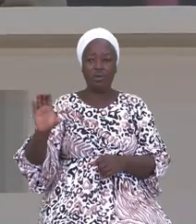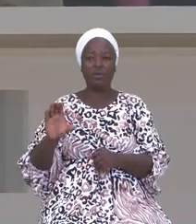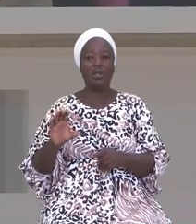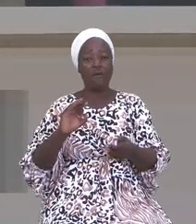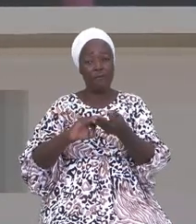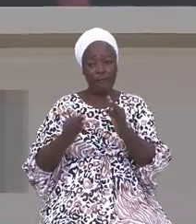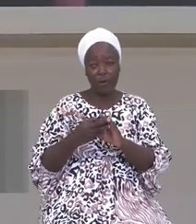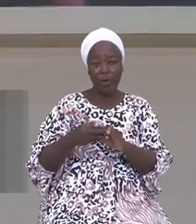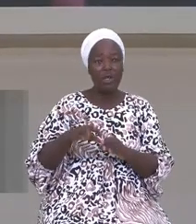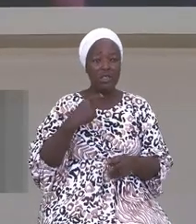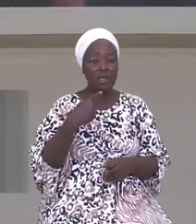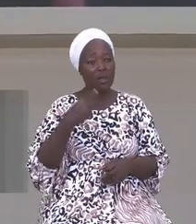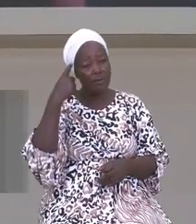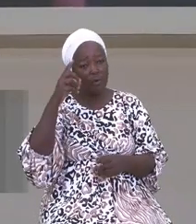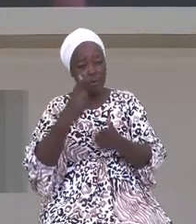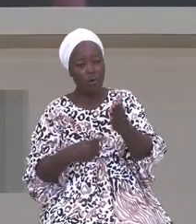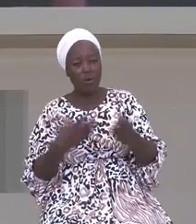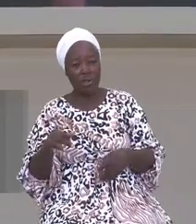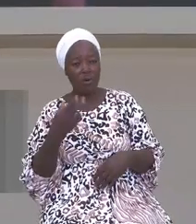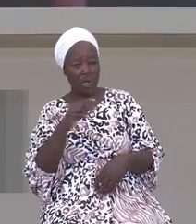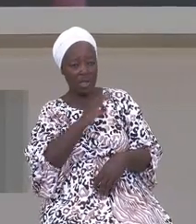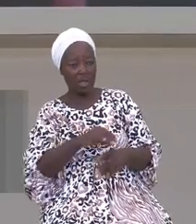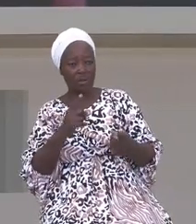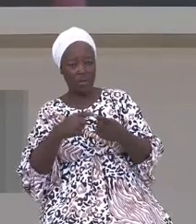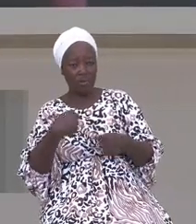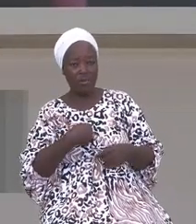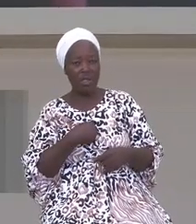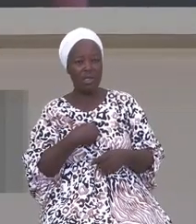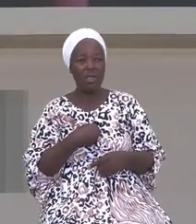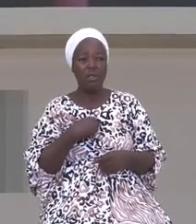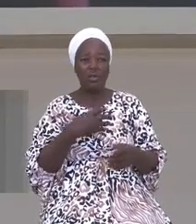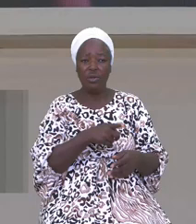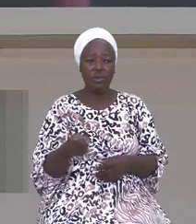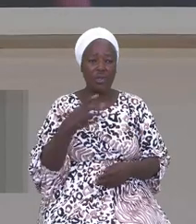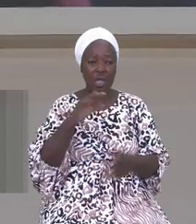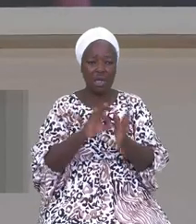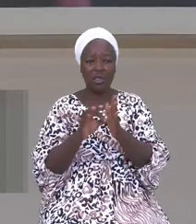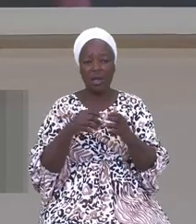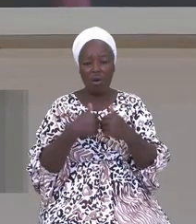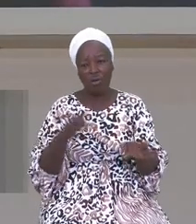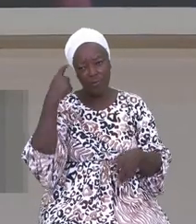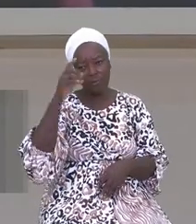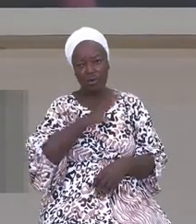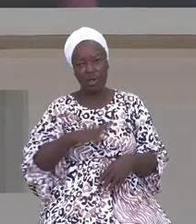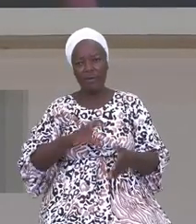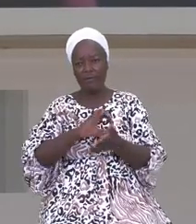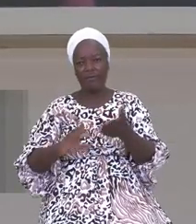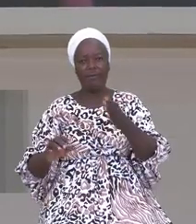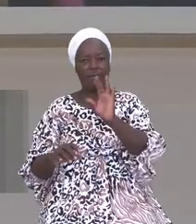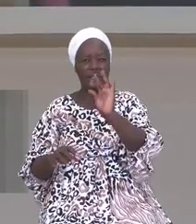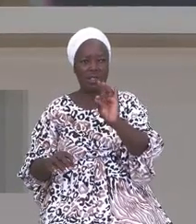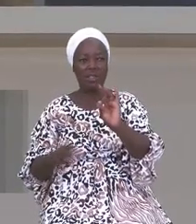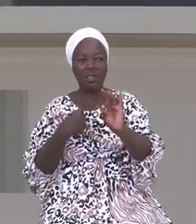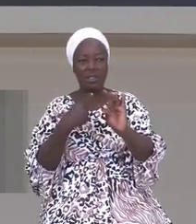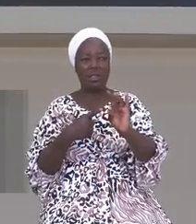were gain to me, those I counted loss for Christ. In verse 8, it says, yea,